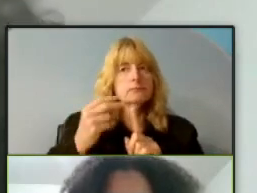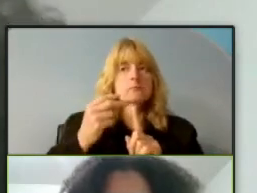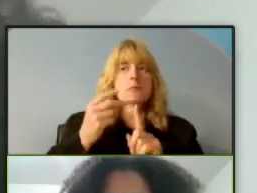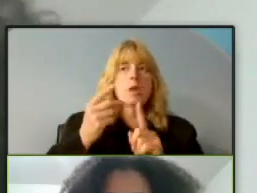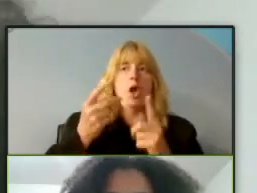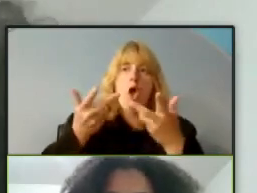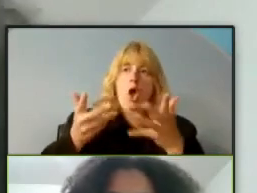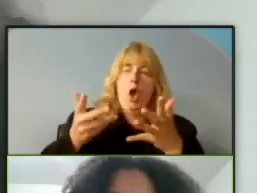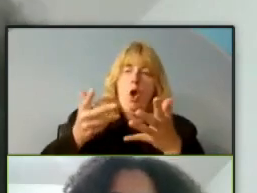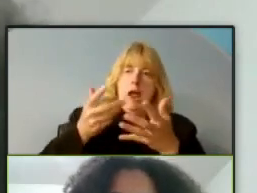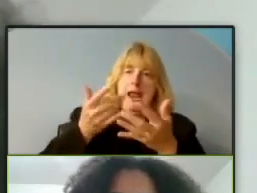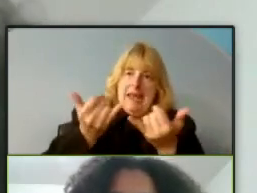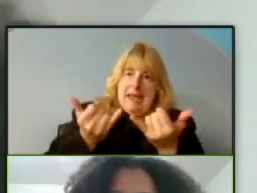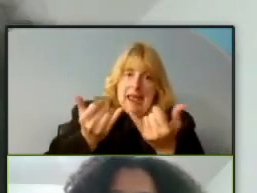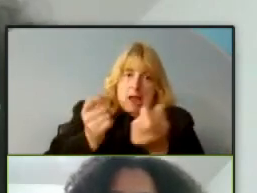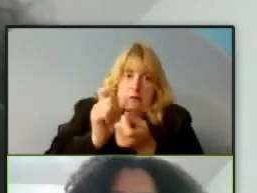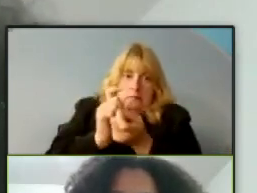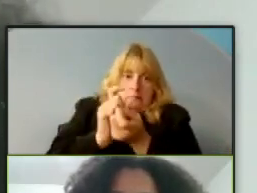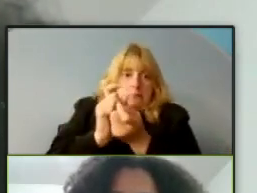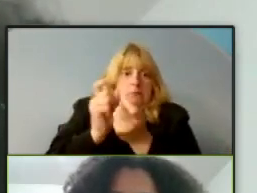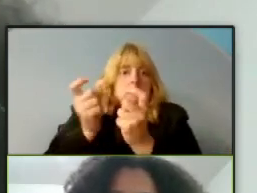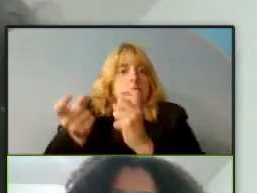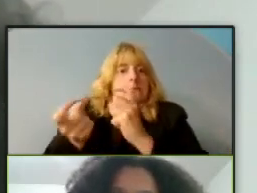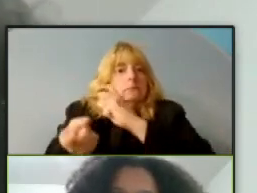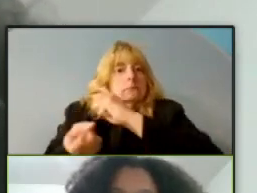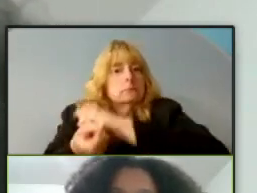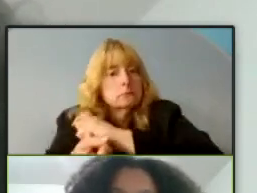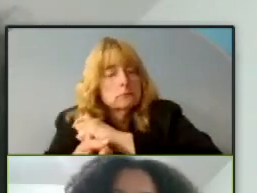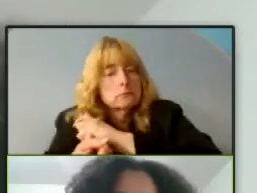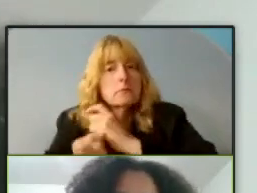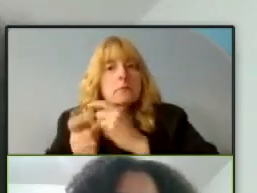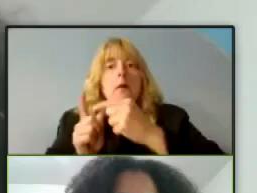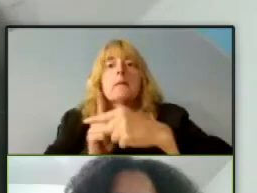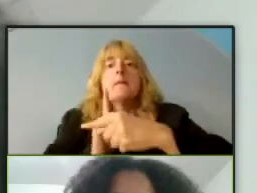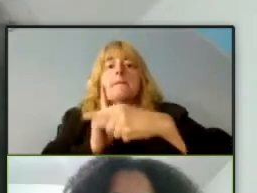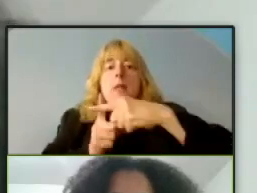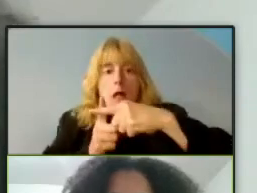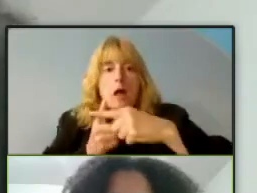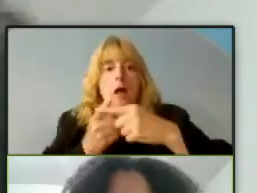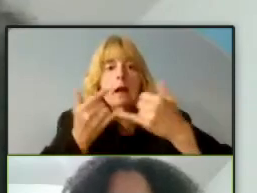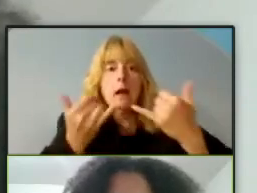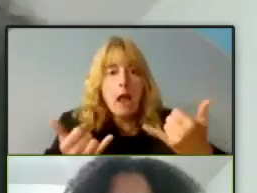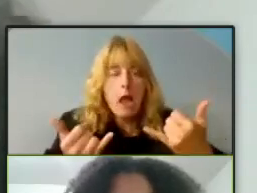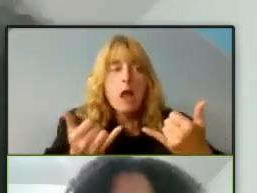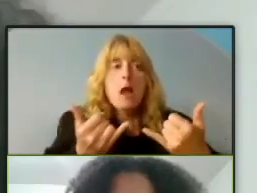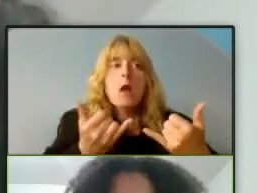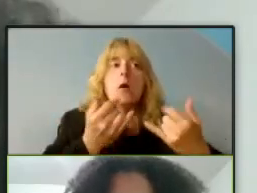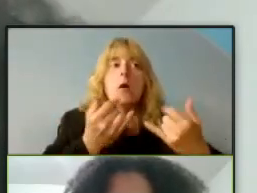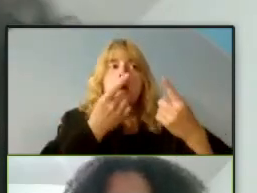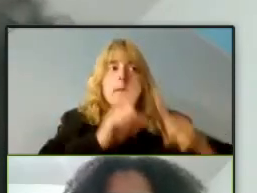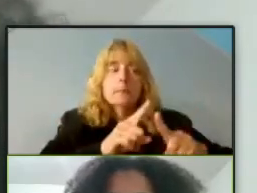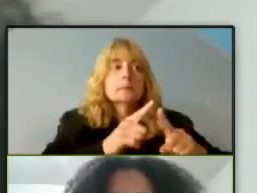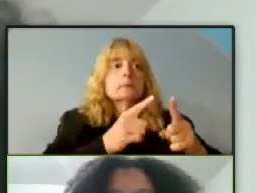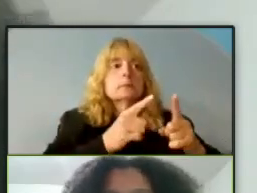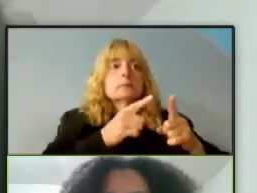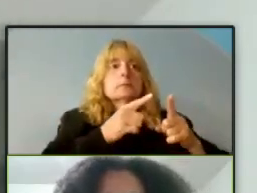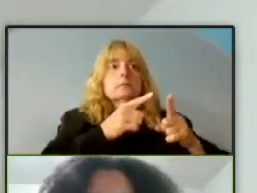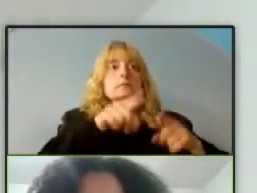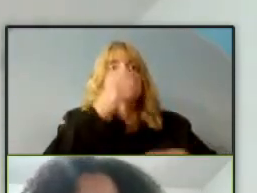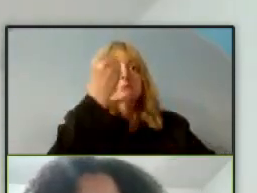position of reform and then coming into this place, this current moment in time, for